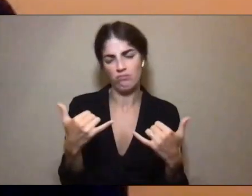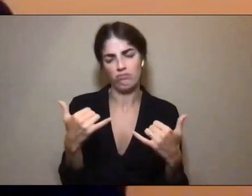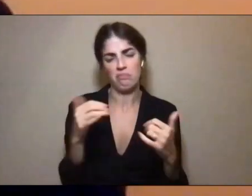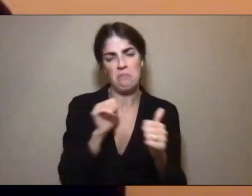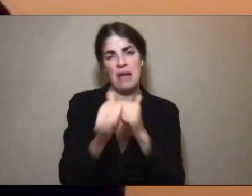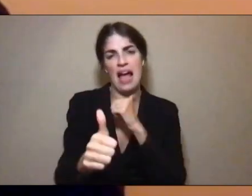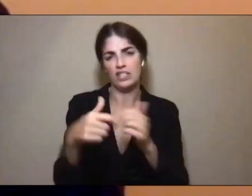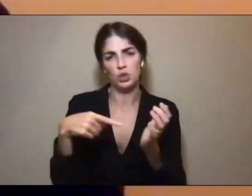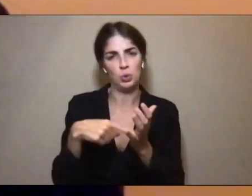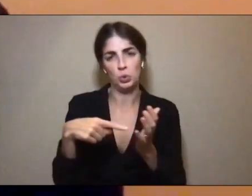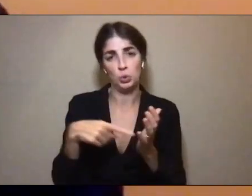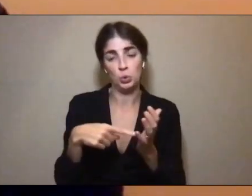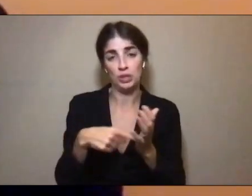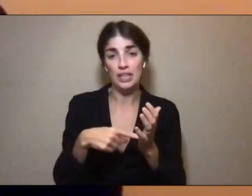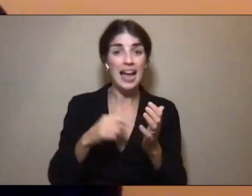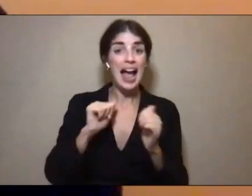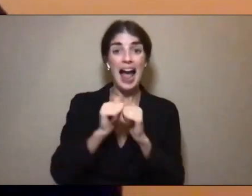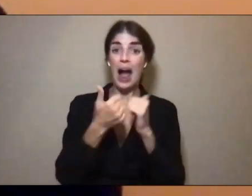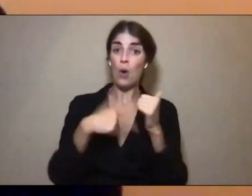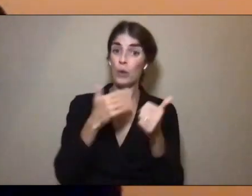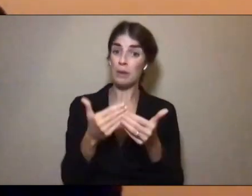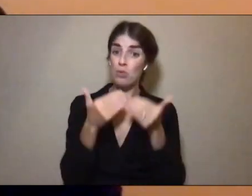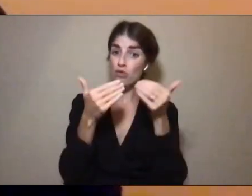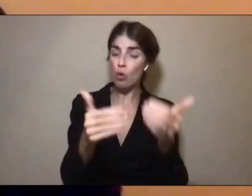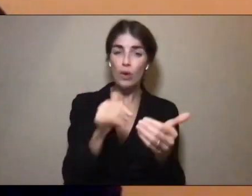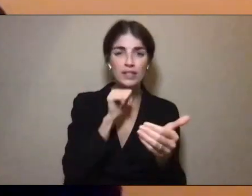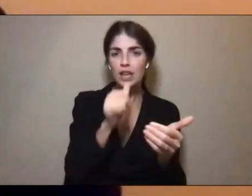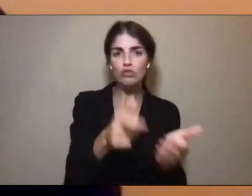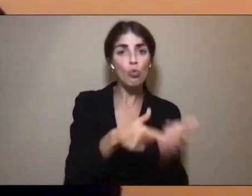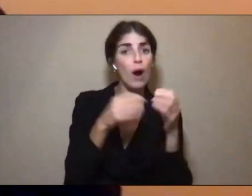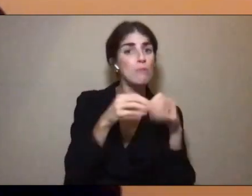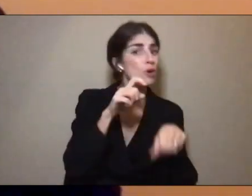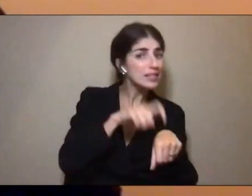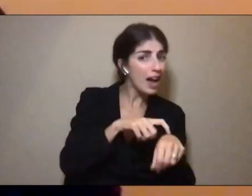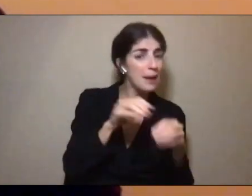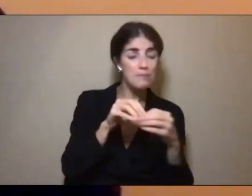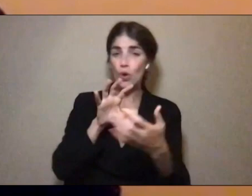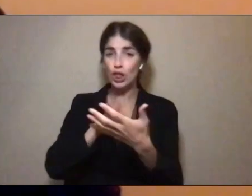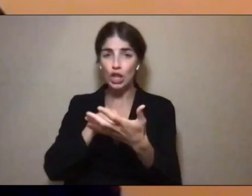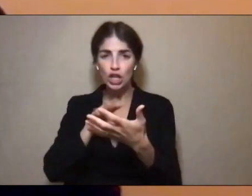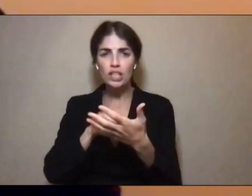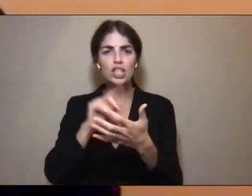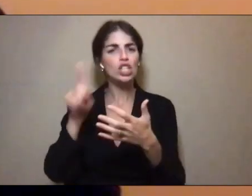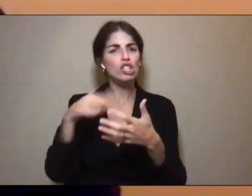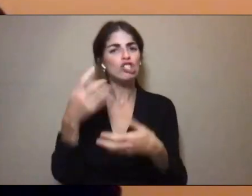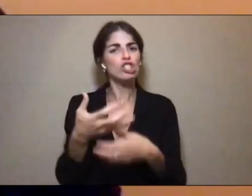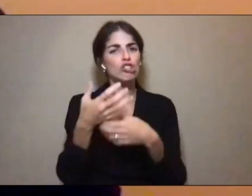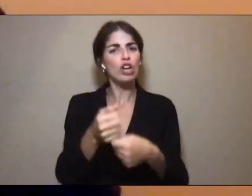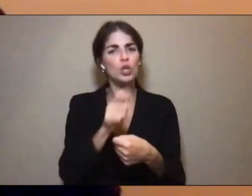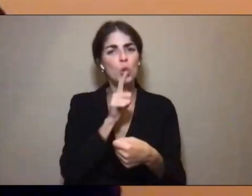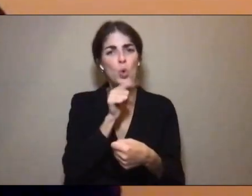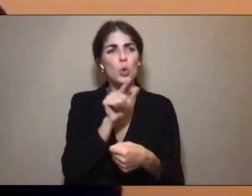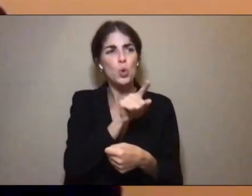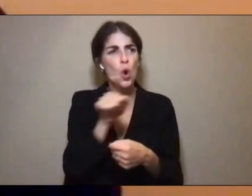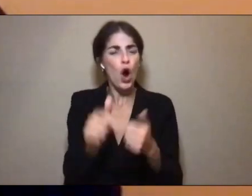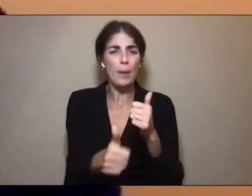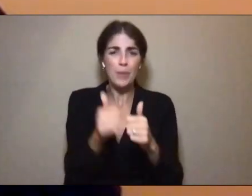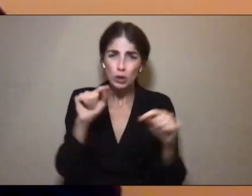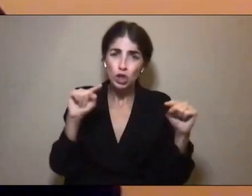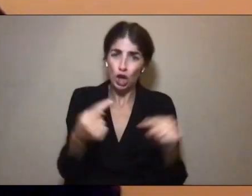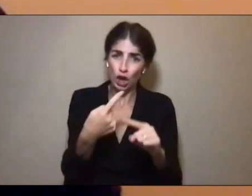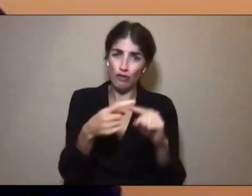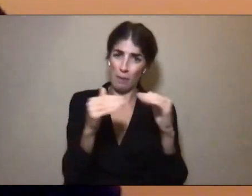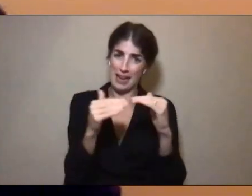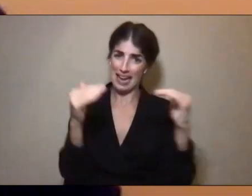one that requires more time or learning, but simply trusting that those who are most harmed by oppression and inequity know exactly